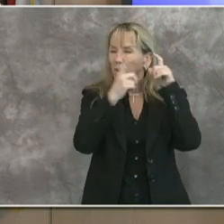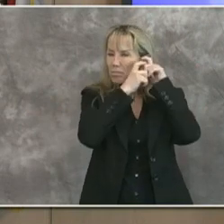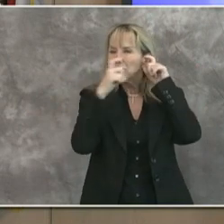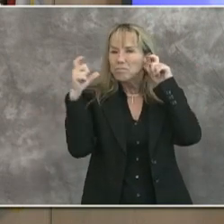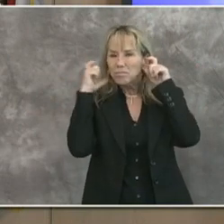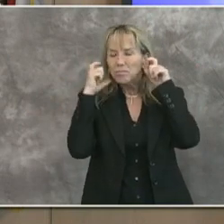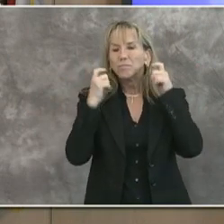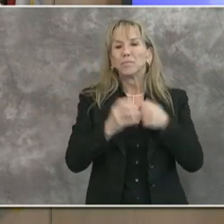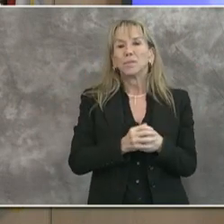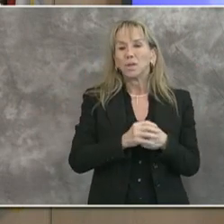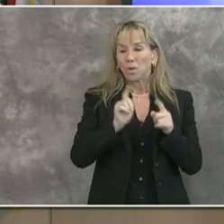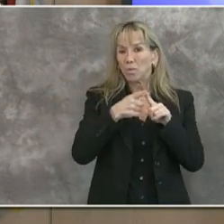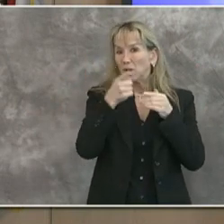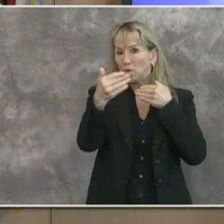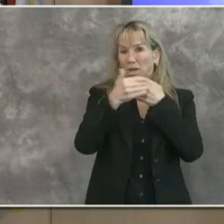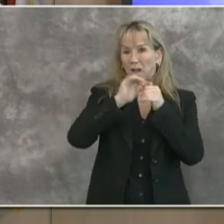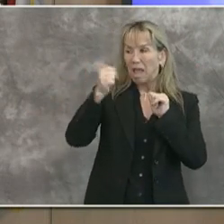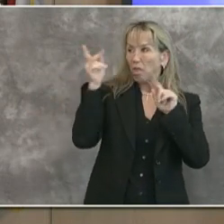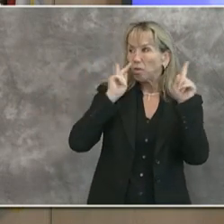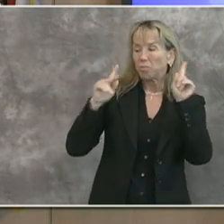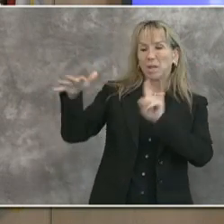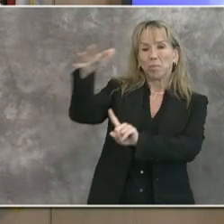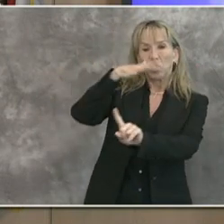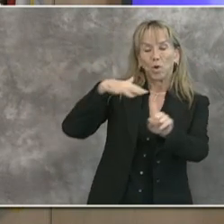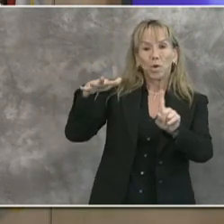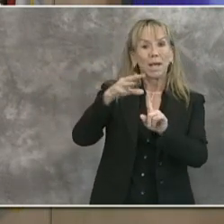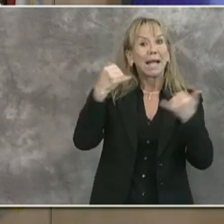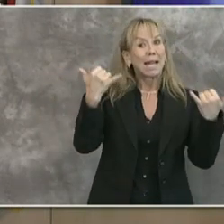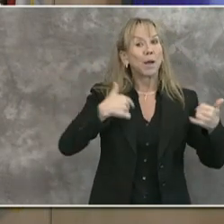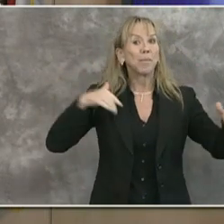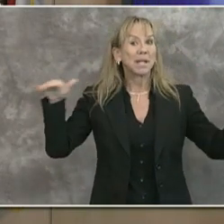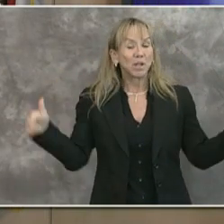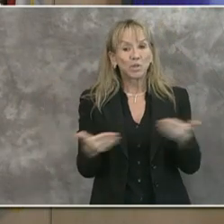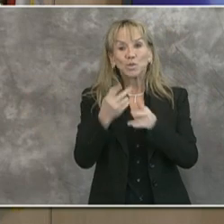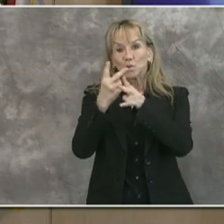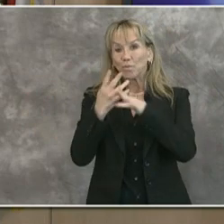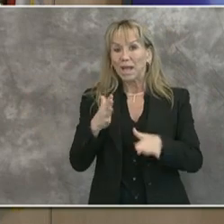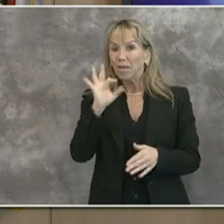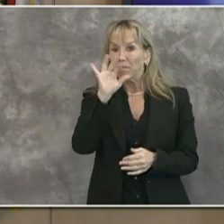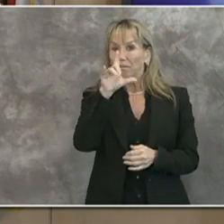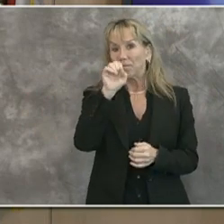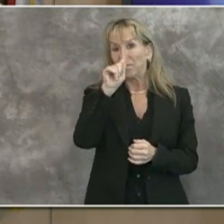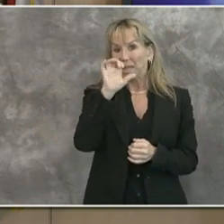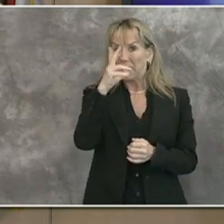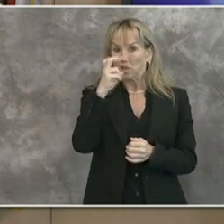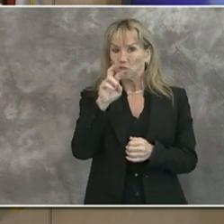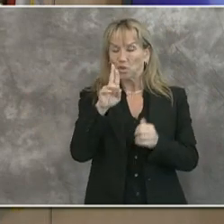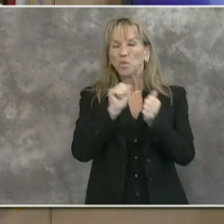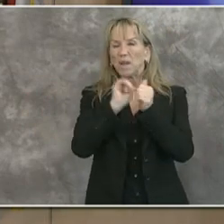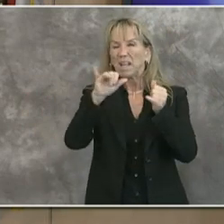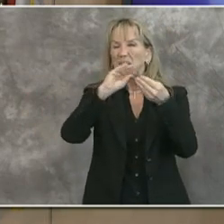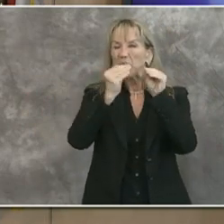coverings whenever you're near other people. With that, let me go ahead and introduce Supervisor Fletcher for the numbers.